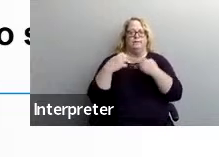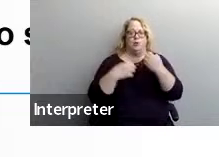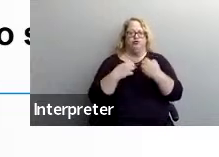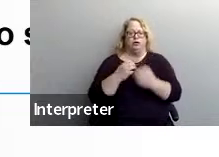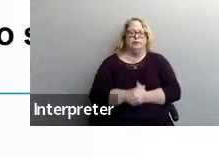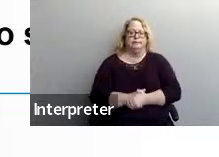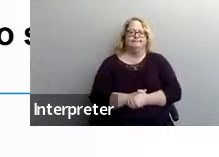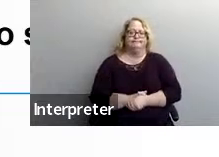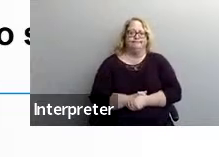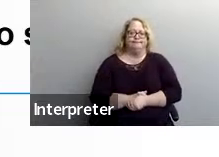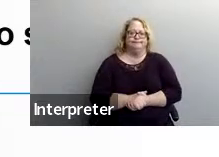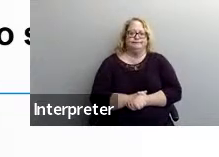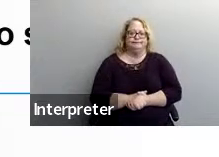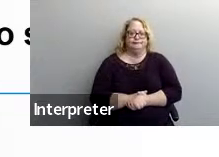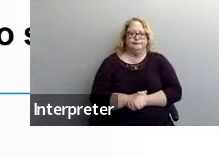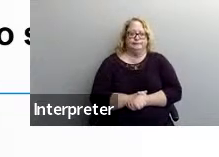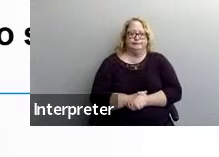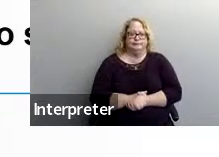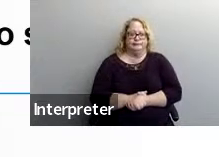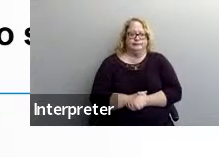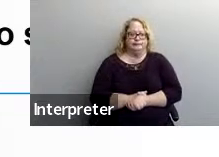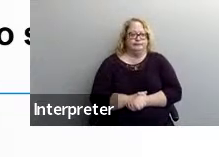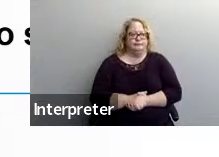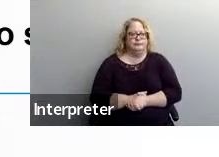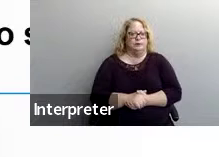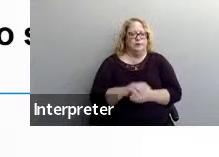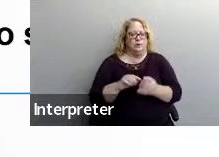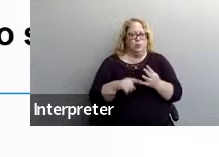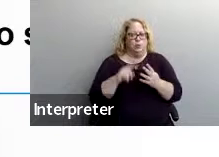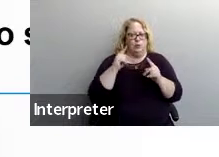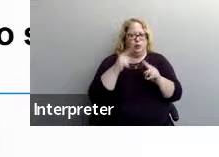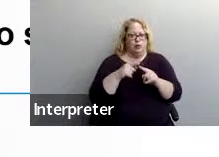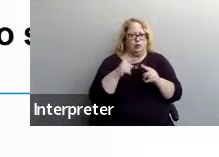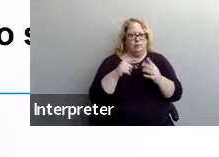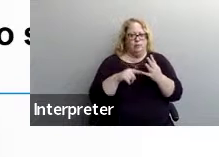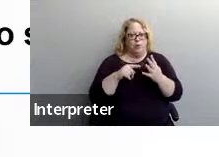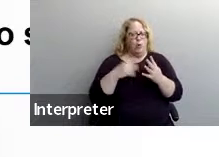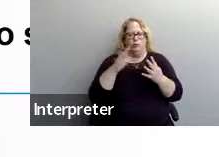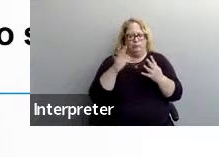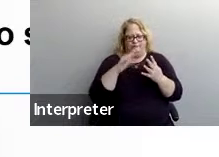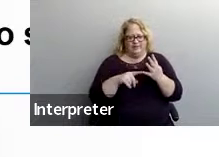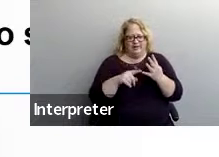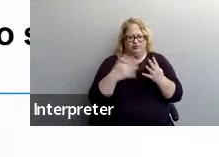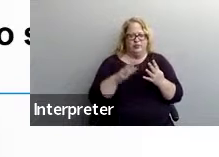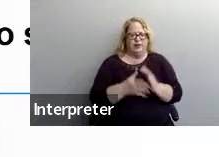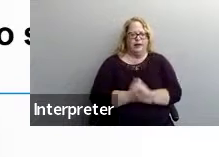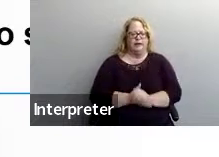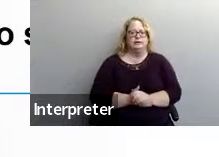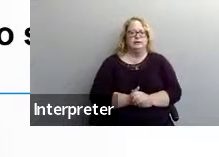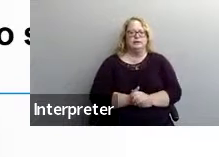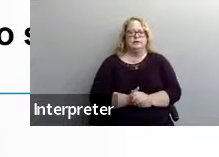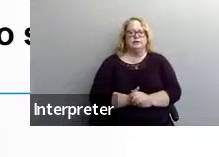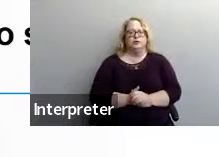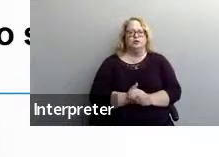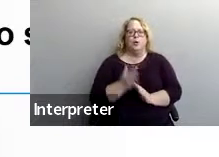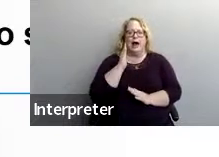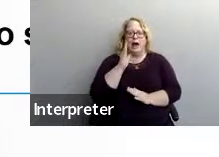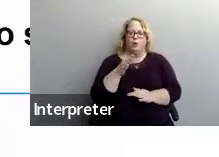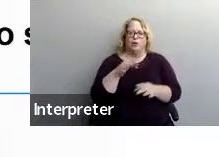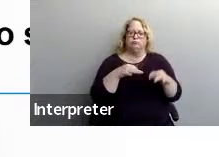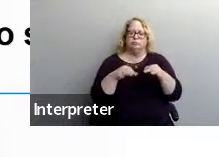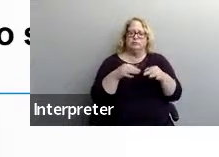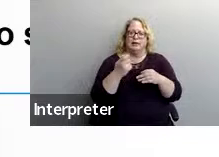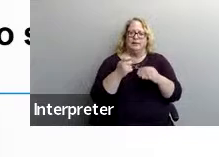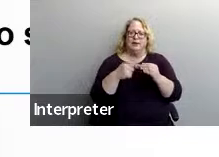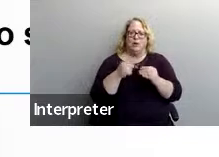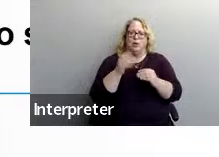When we look at goal 4, that's what I just looked at. So with that, I'll talk to you a little bit about